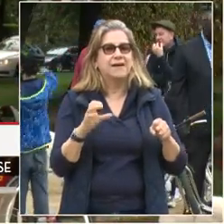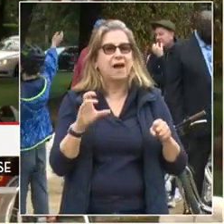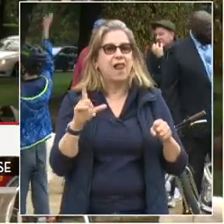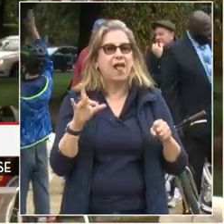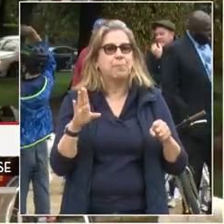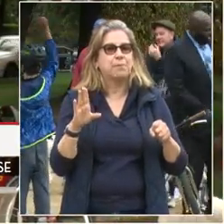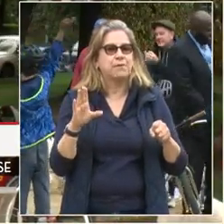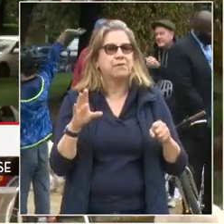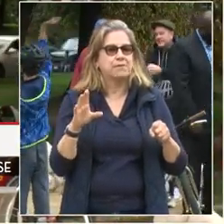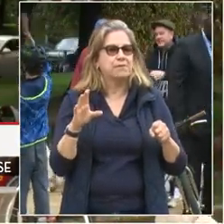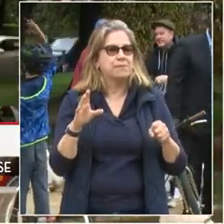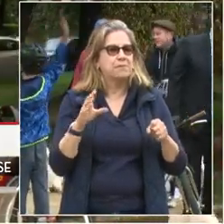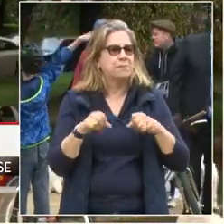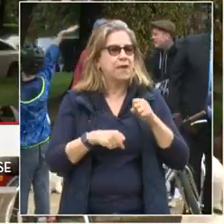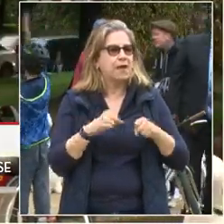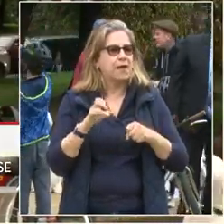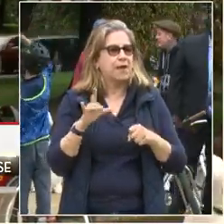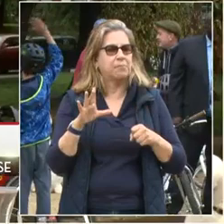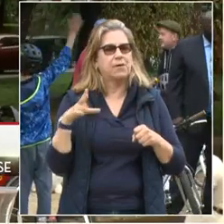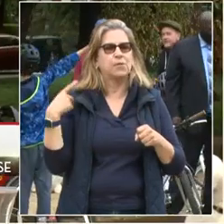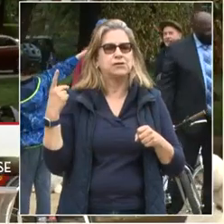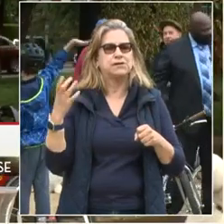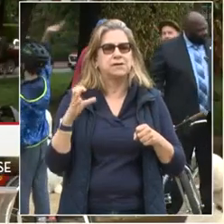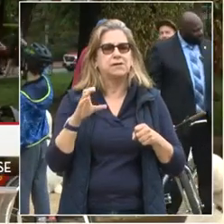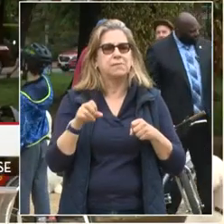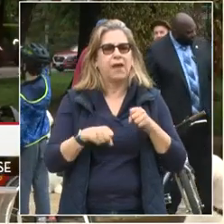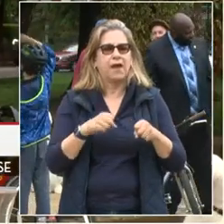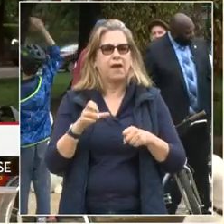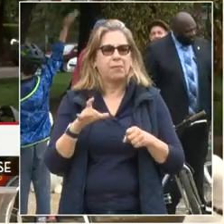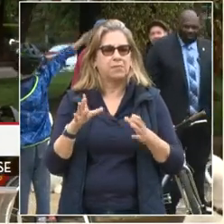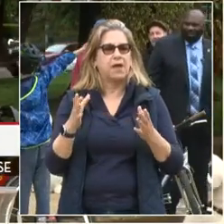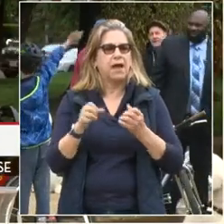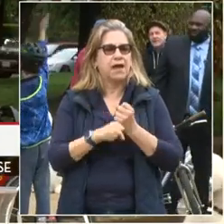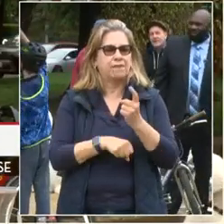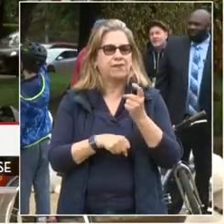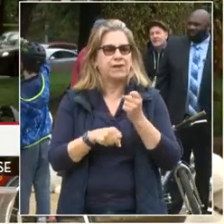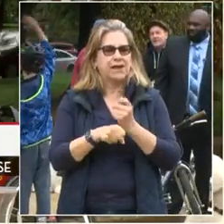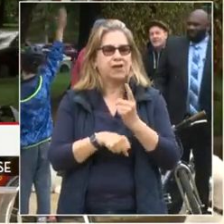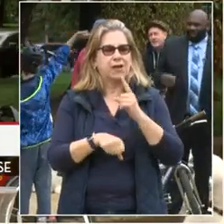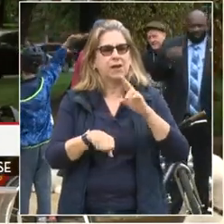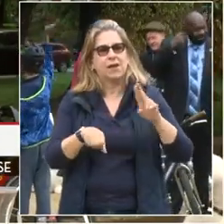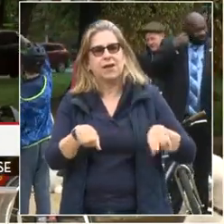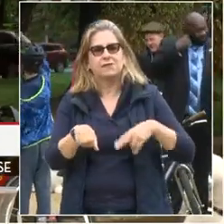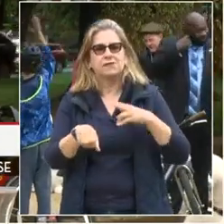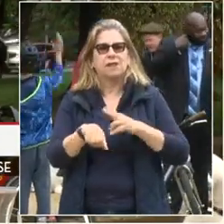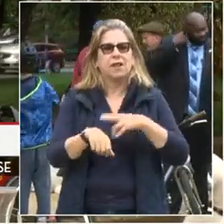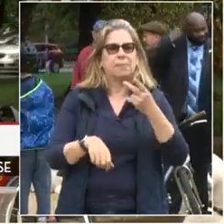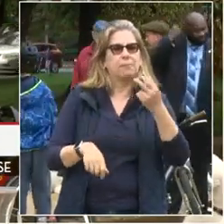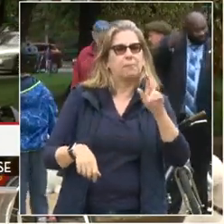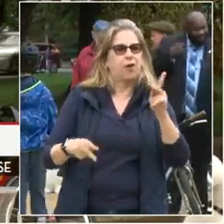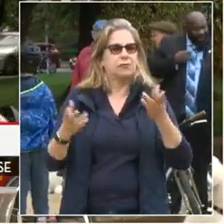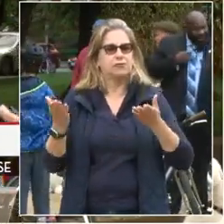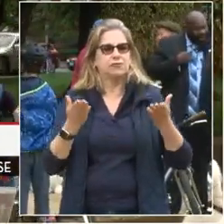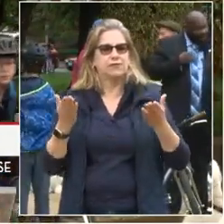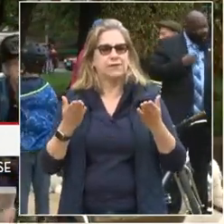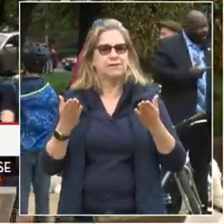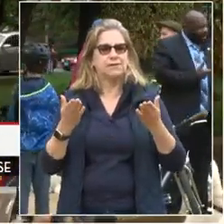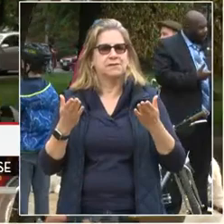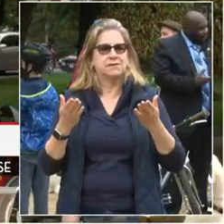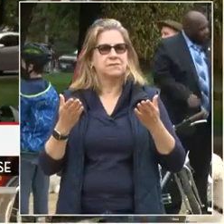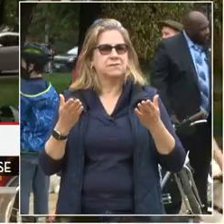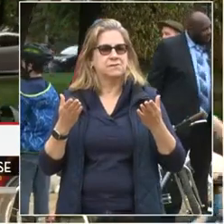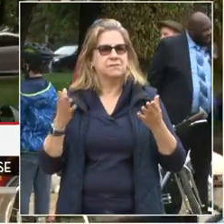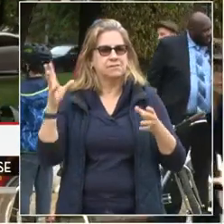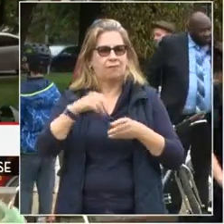Every year this happens with the National Park Service. They're at a table over there. Everybody knows Ranger Vince, but thanks to the entire National Park Service, let's give them a big round